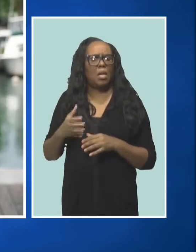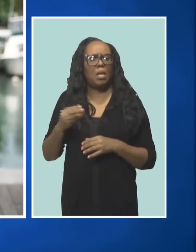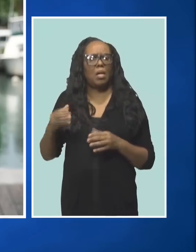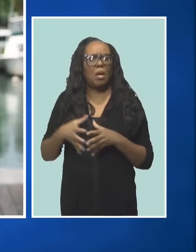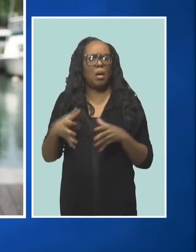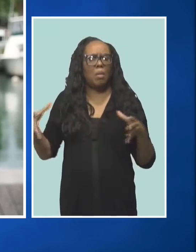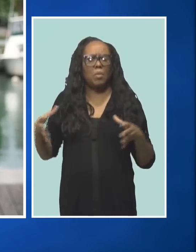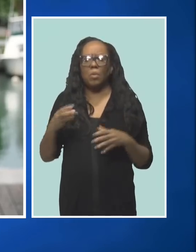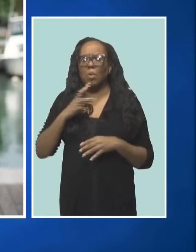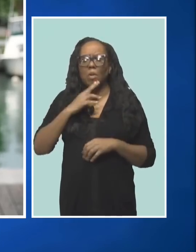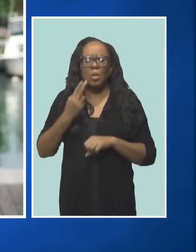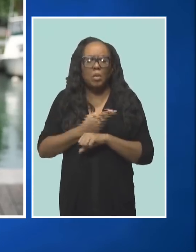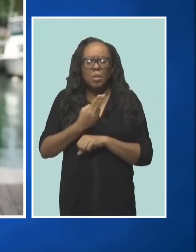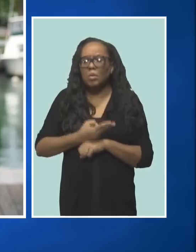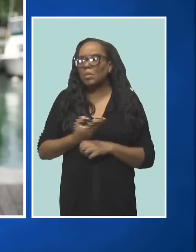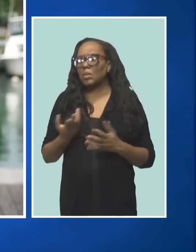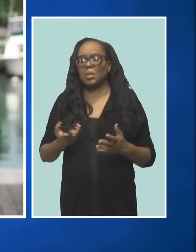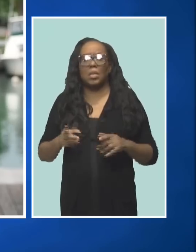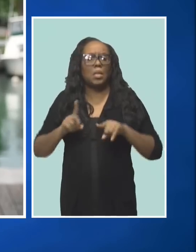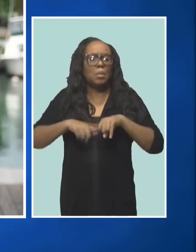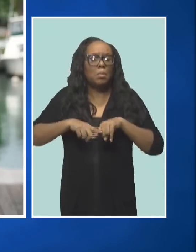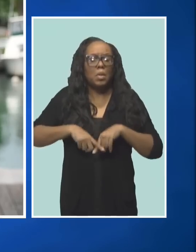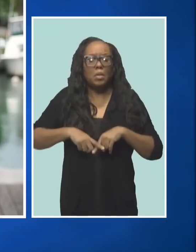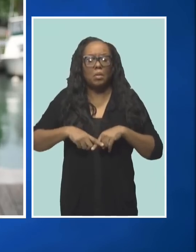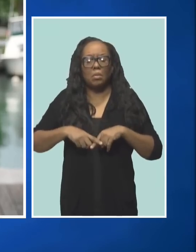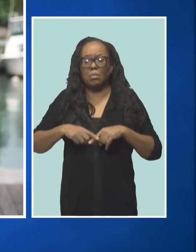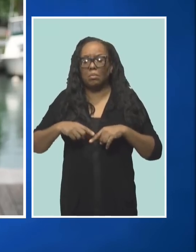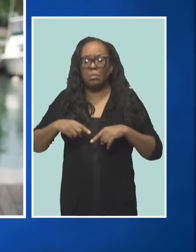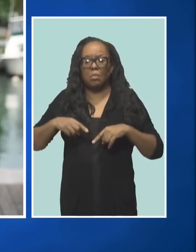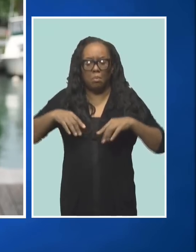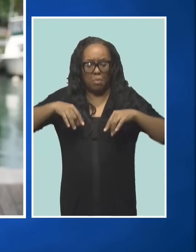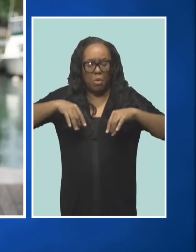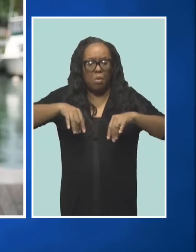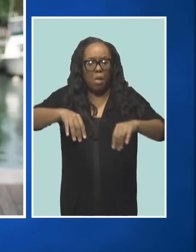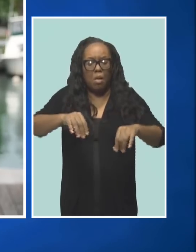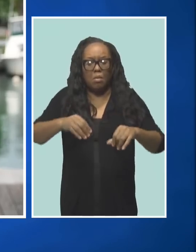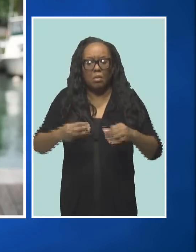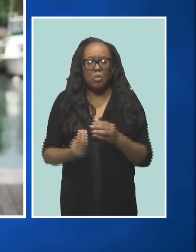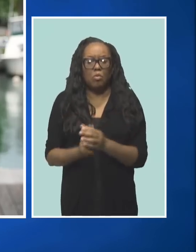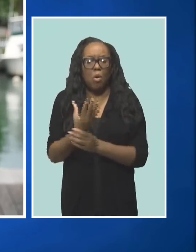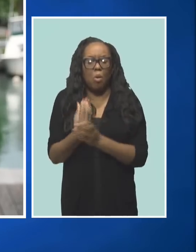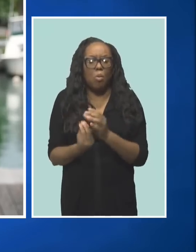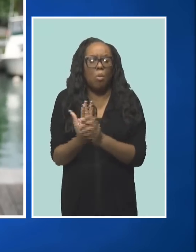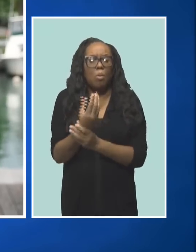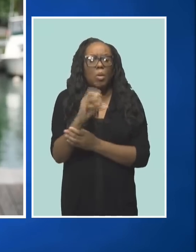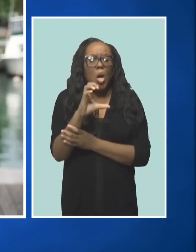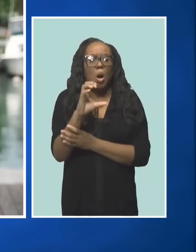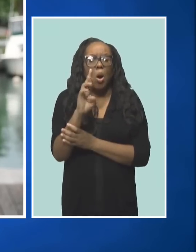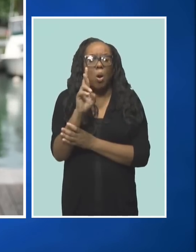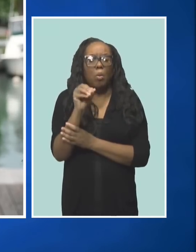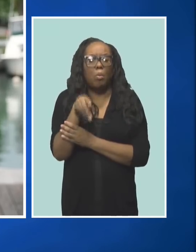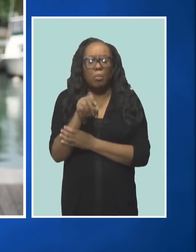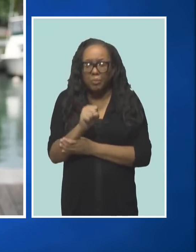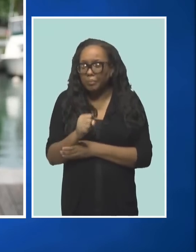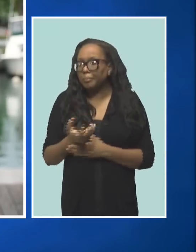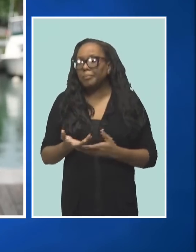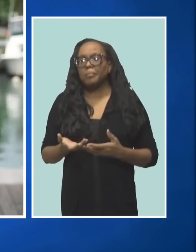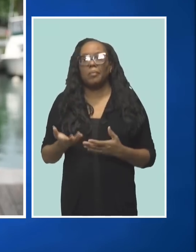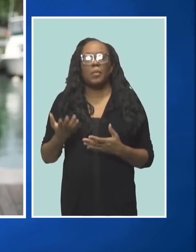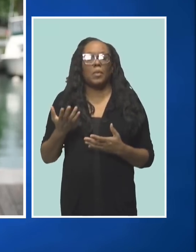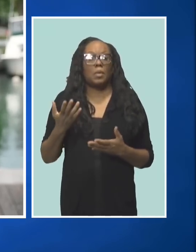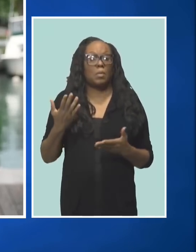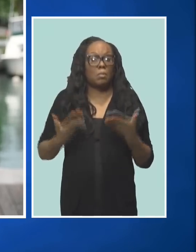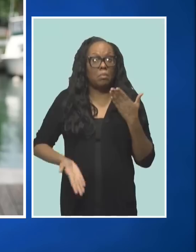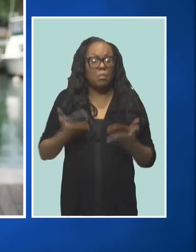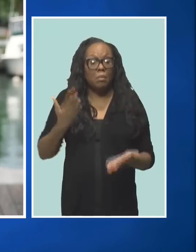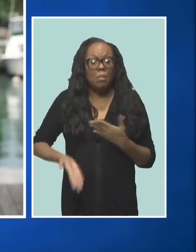crops that you're looking at. So some may need that, heavy injection of the typical sprinklers that we are accustomed